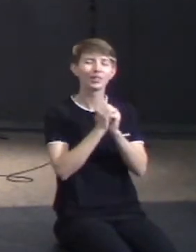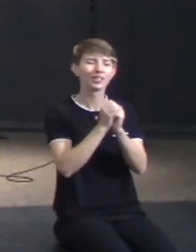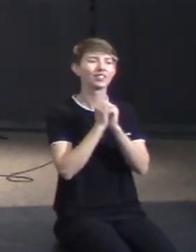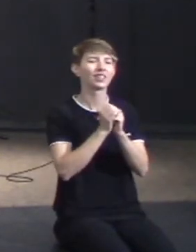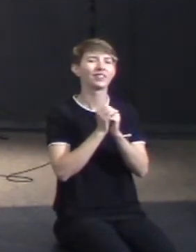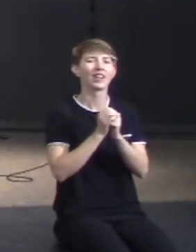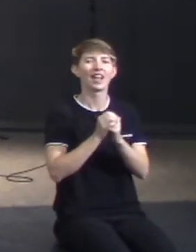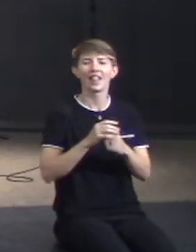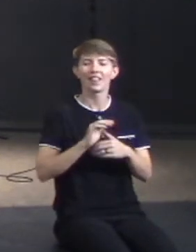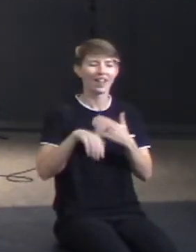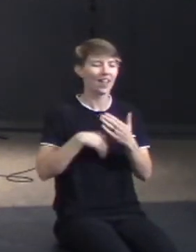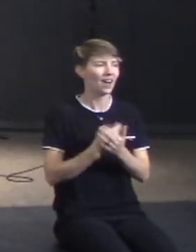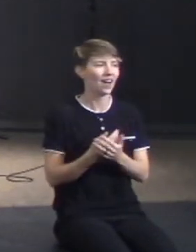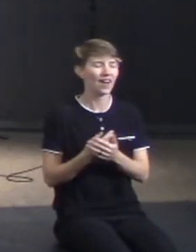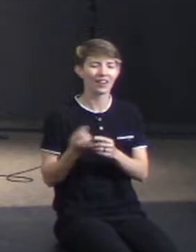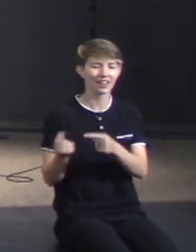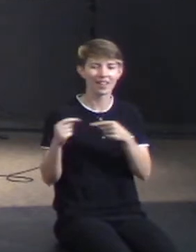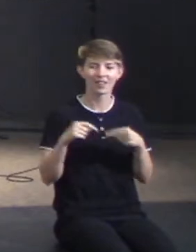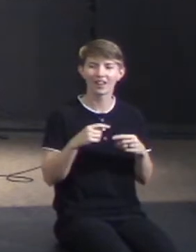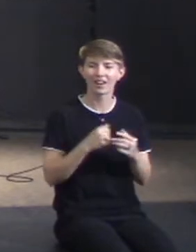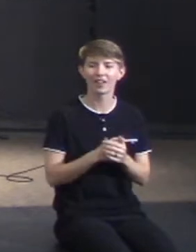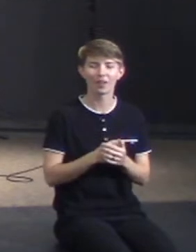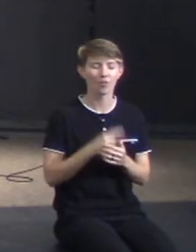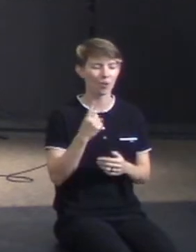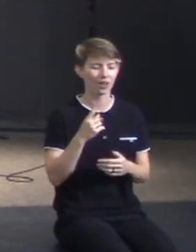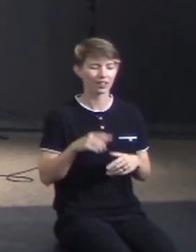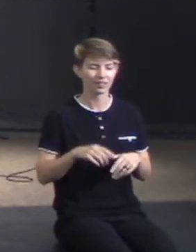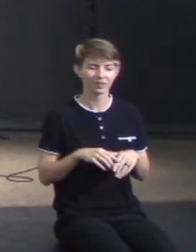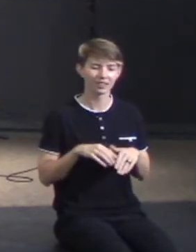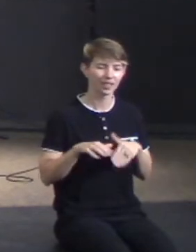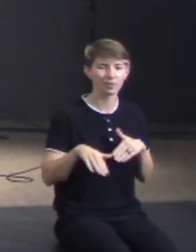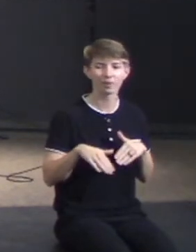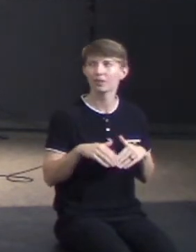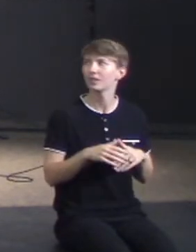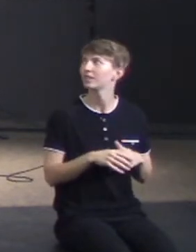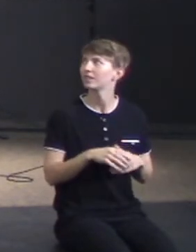And they all came out, finally one step forward, and just went,